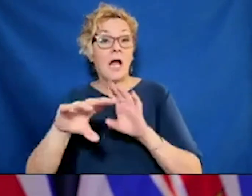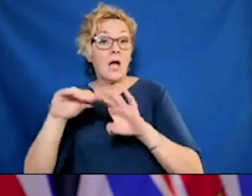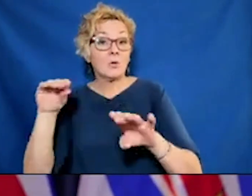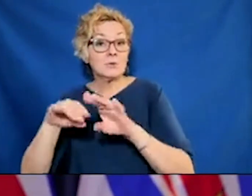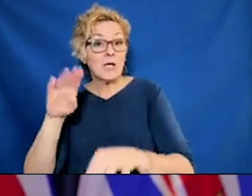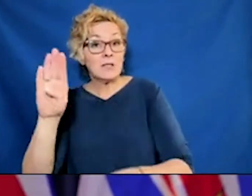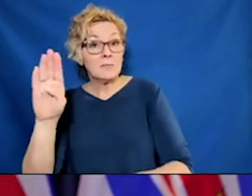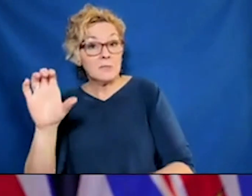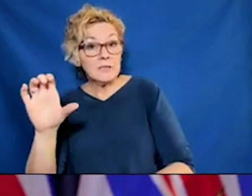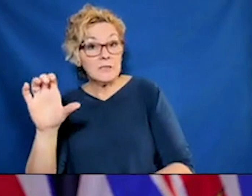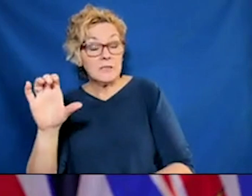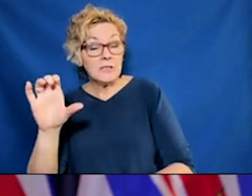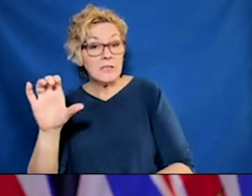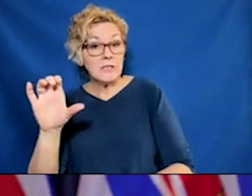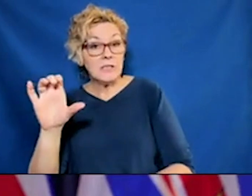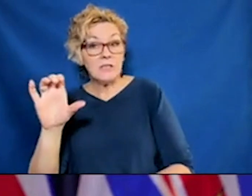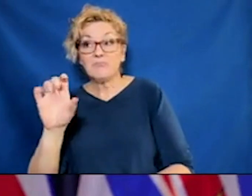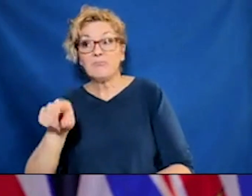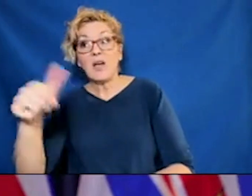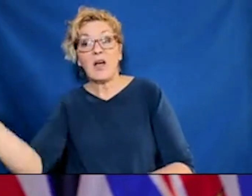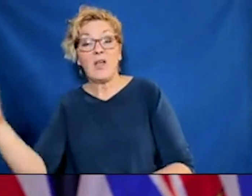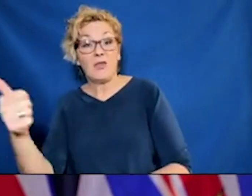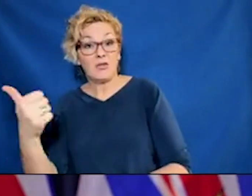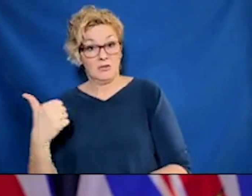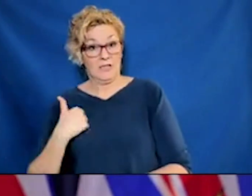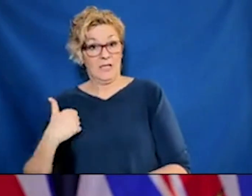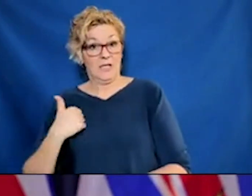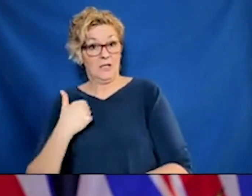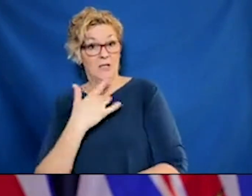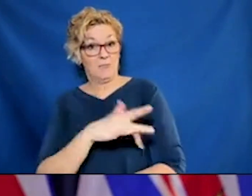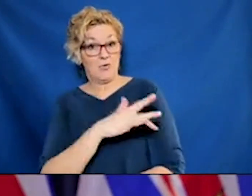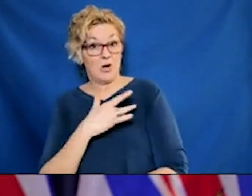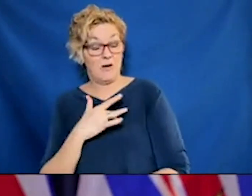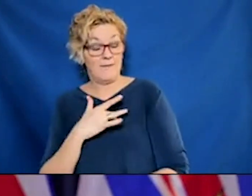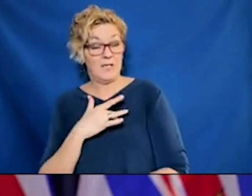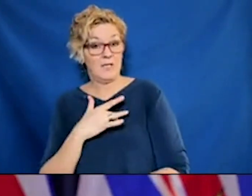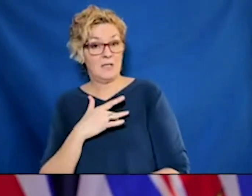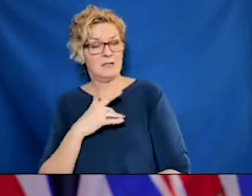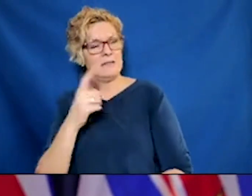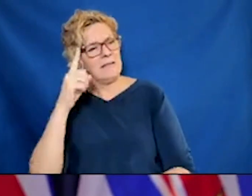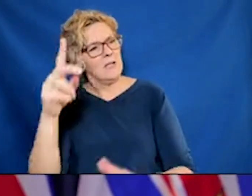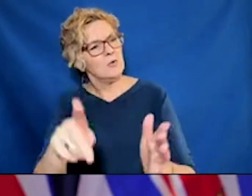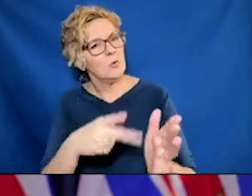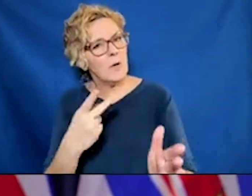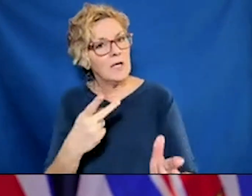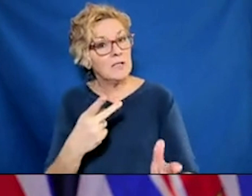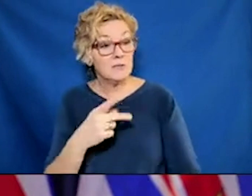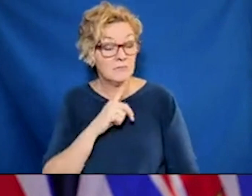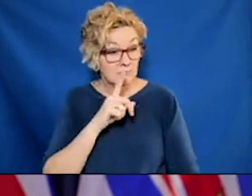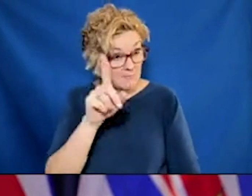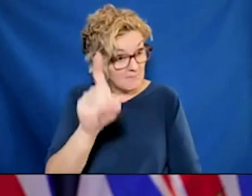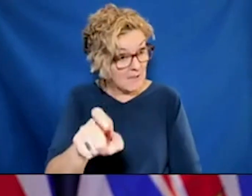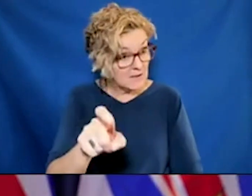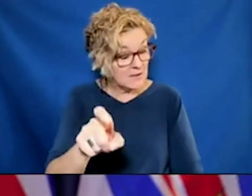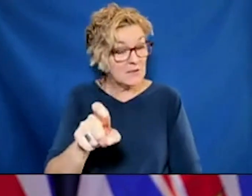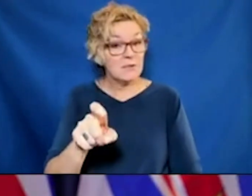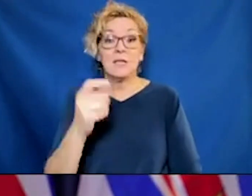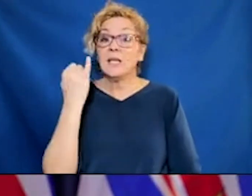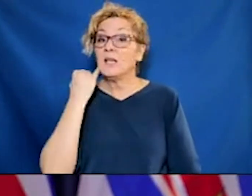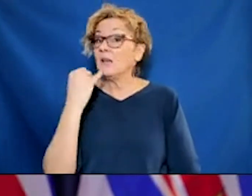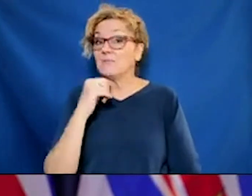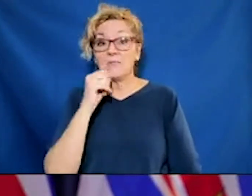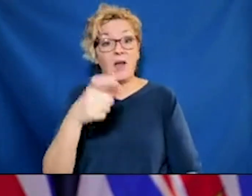crucial moment. We're starting the immunization campaign, but we see around the world, and you don't have to look very far to